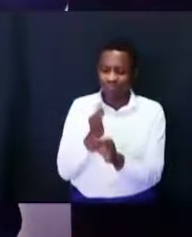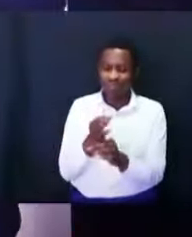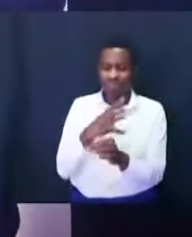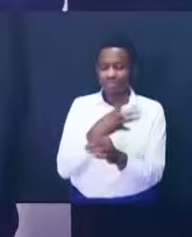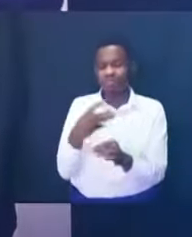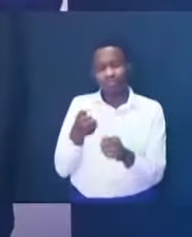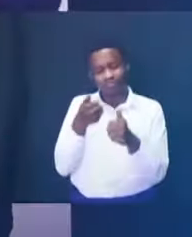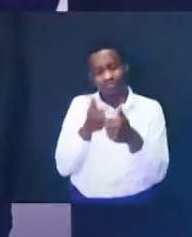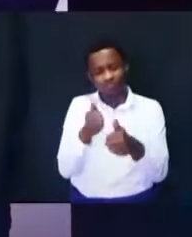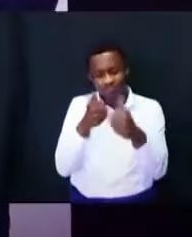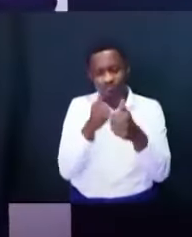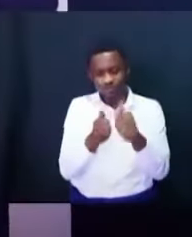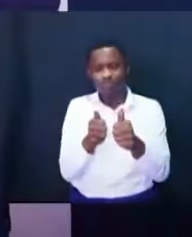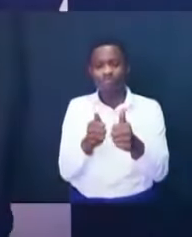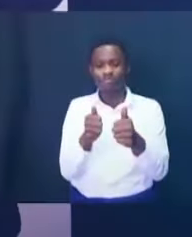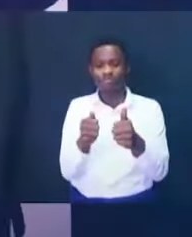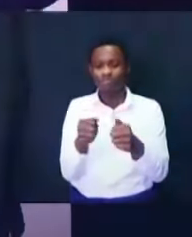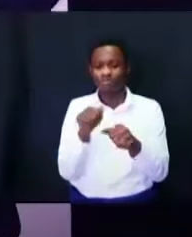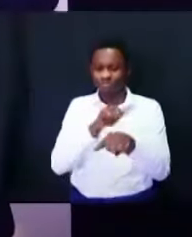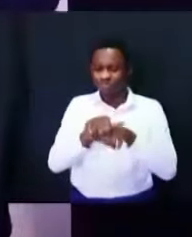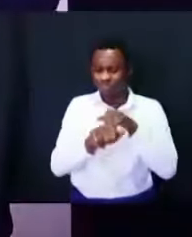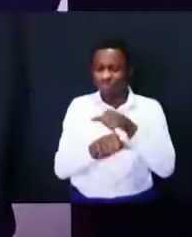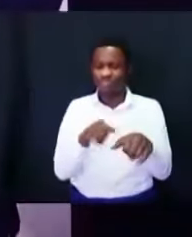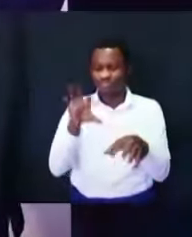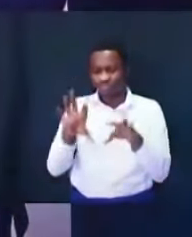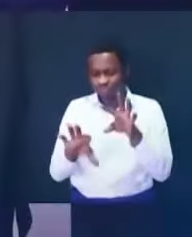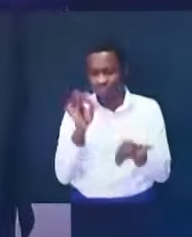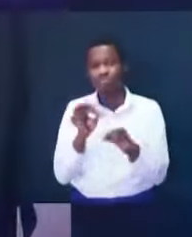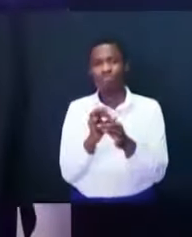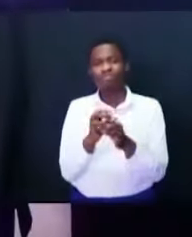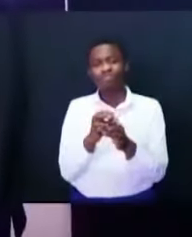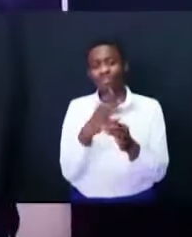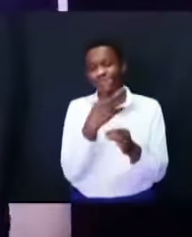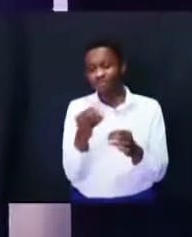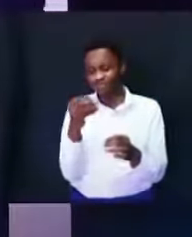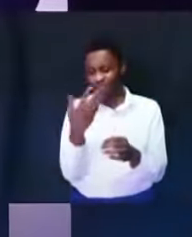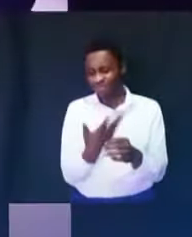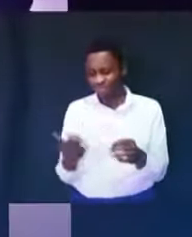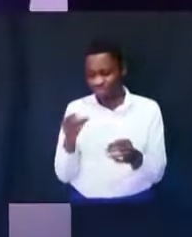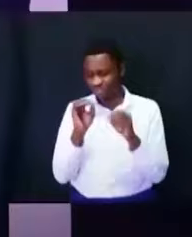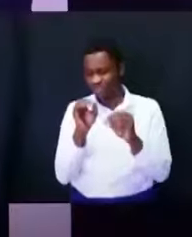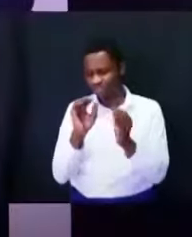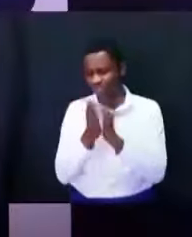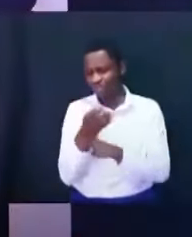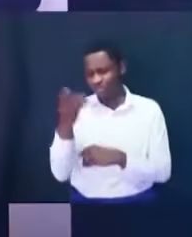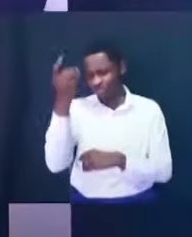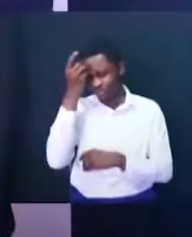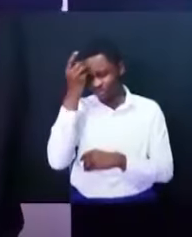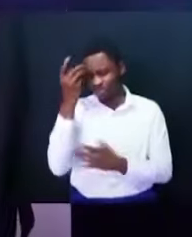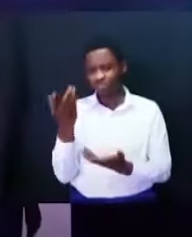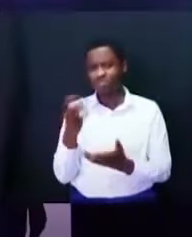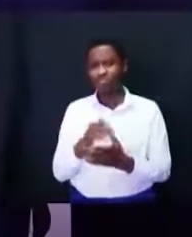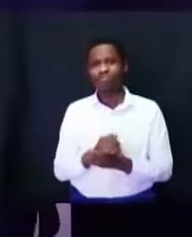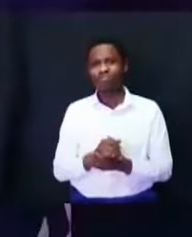deceiving spirits and things taught by by demons how